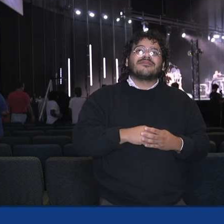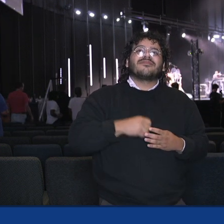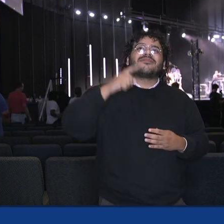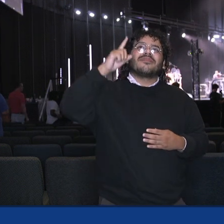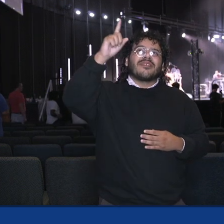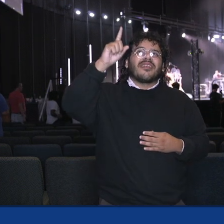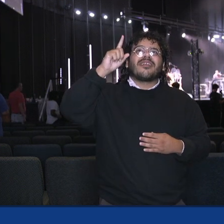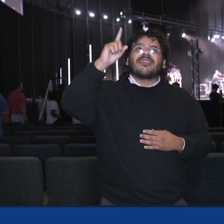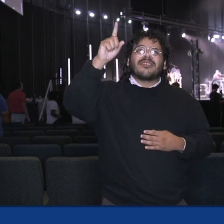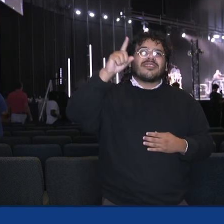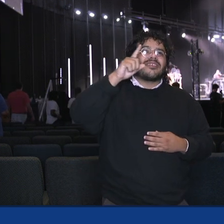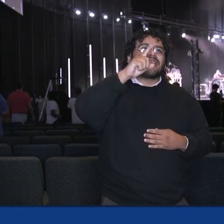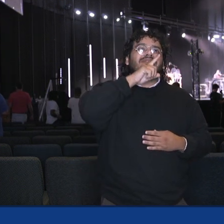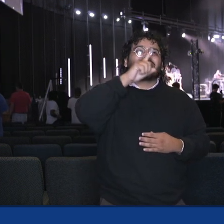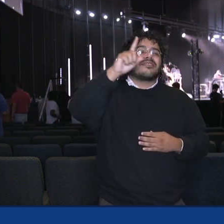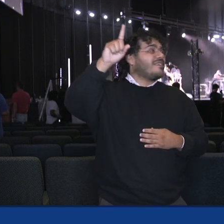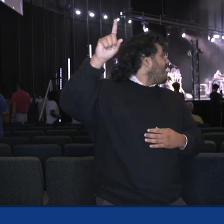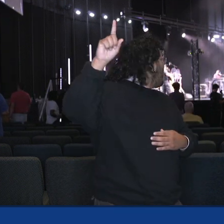good. You are